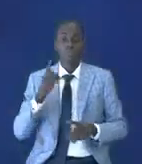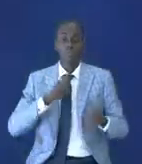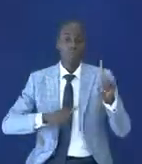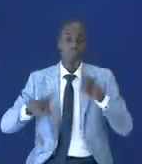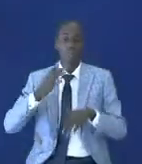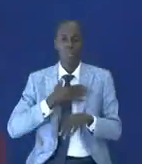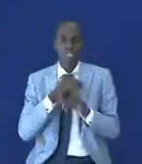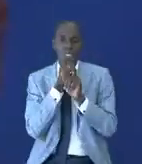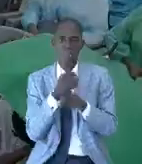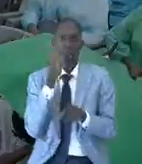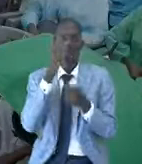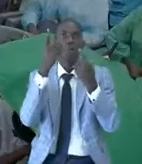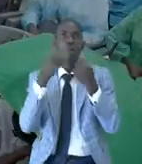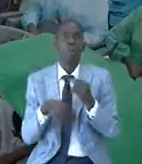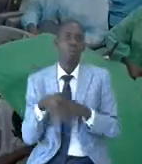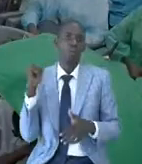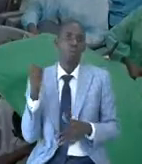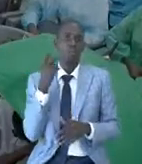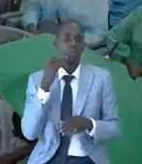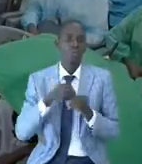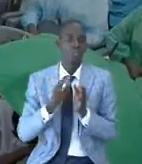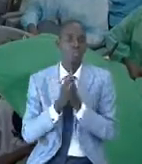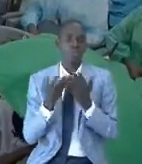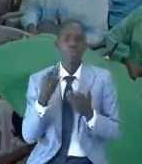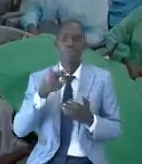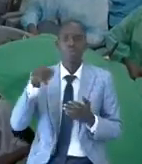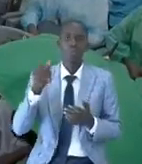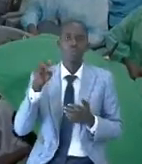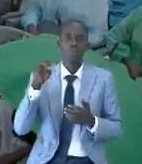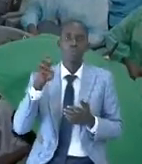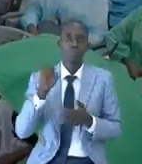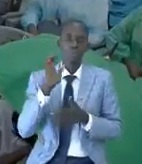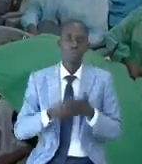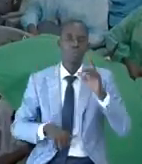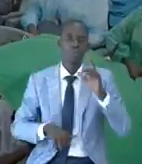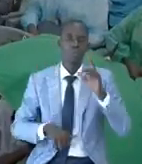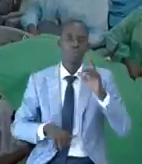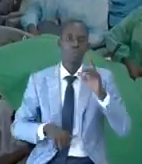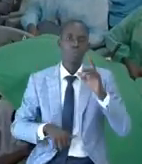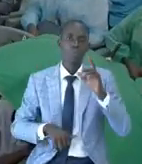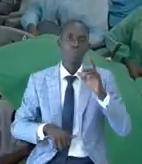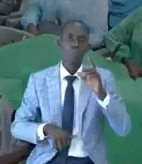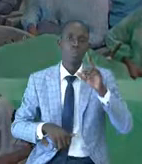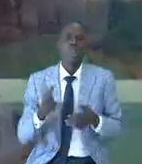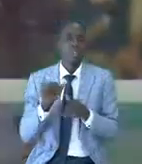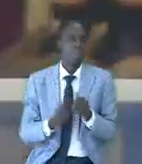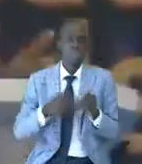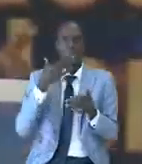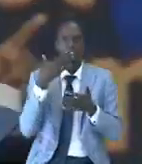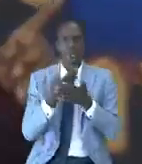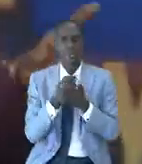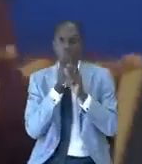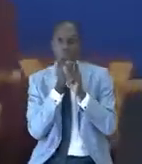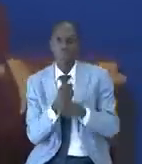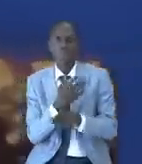come out. Look at James chapter 1 verse 17. James chapter 1 verse 17.